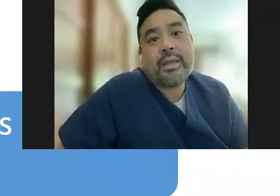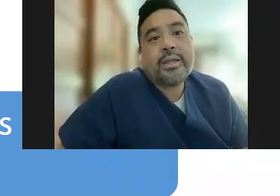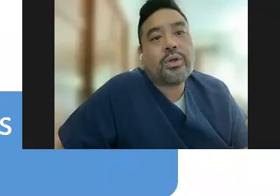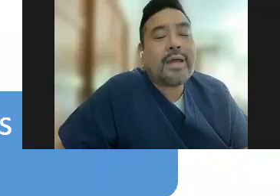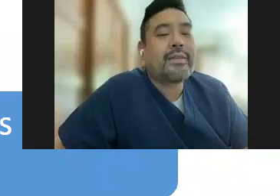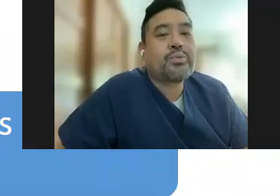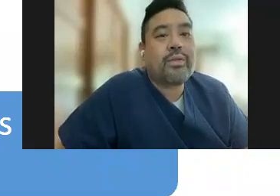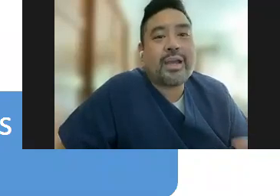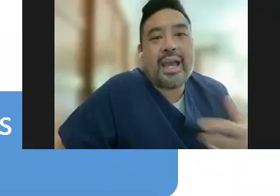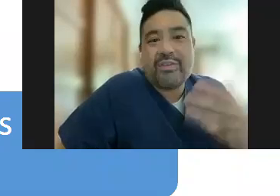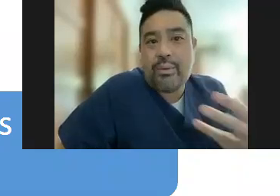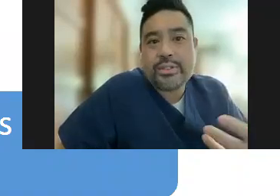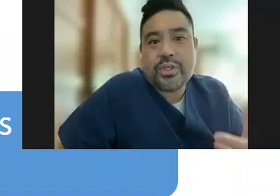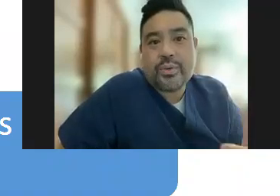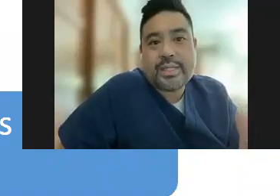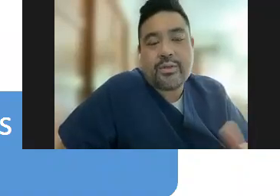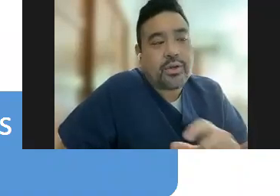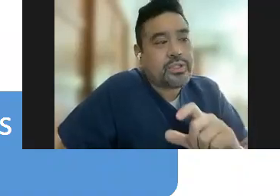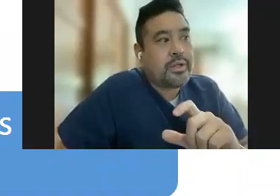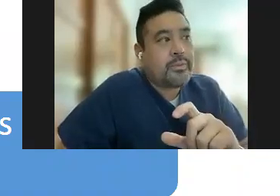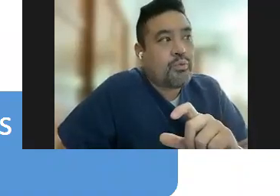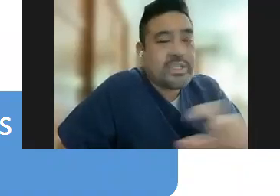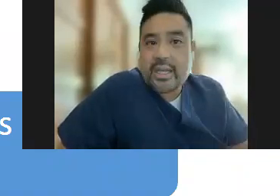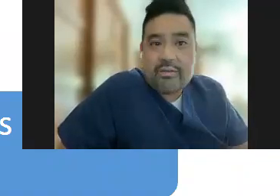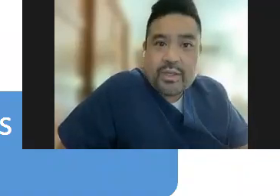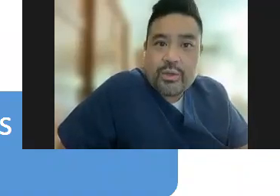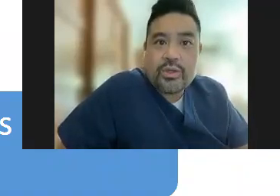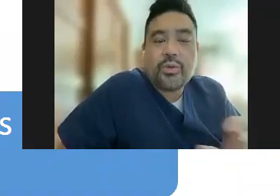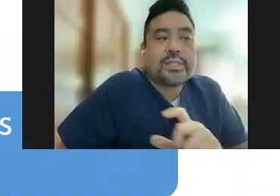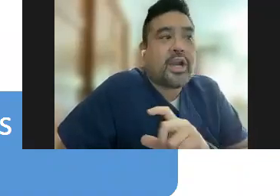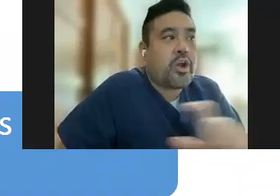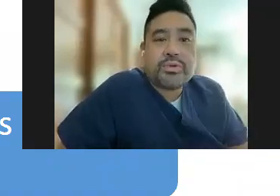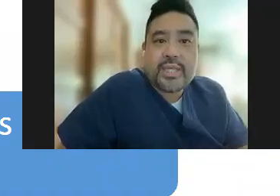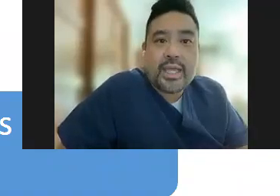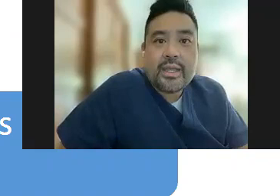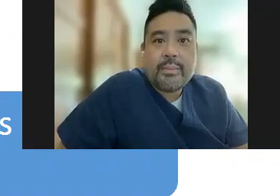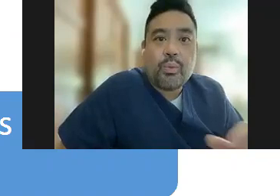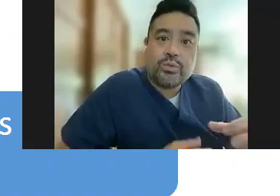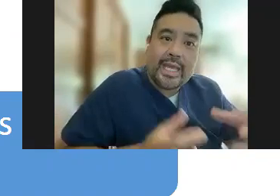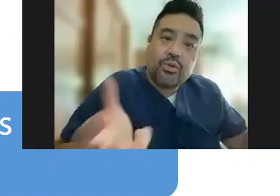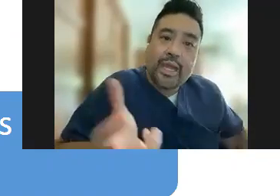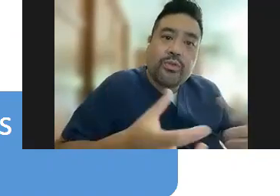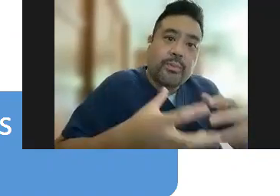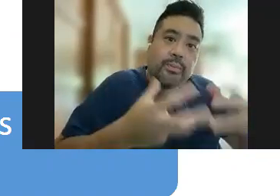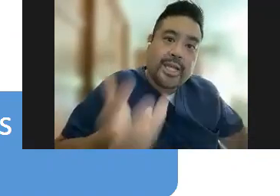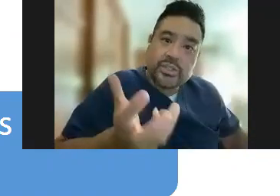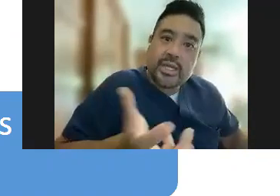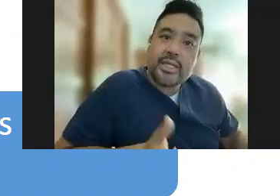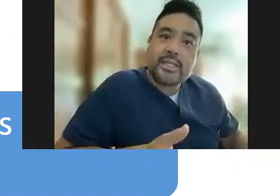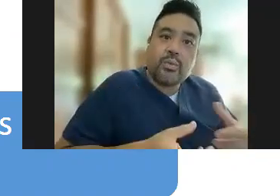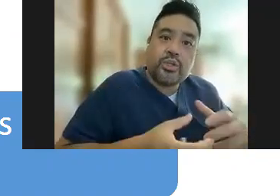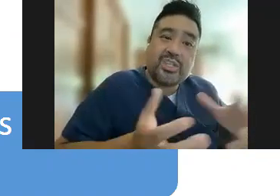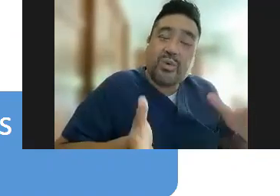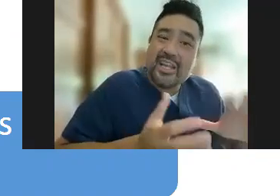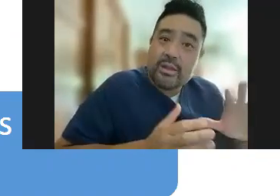unlikely. So I think that's one of the kind of key points too, is that there is risk in everything we do. It's not 100%, but when you take into account the major